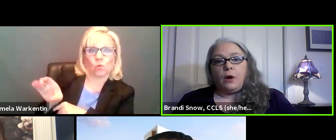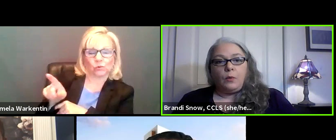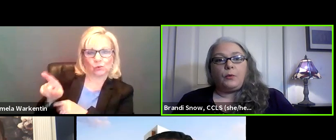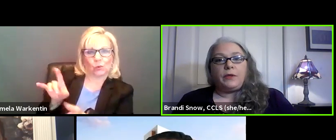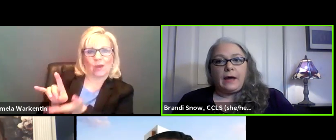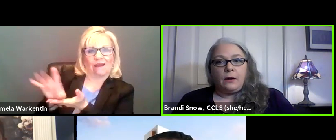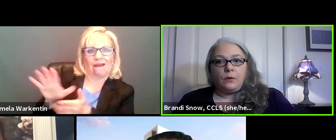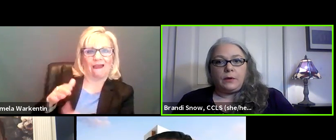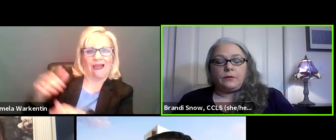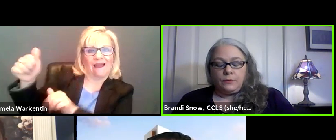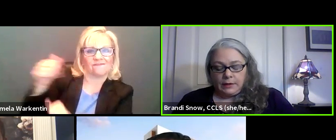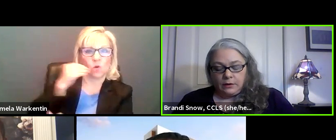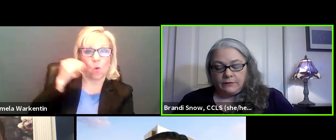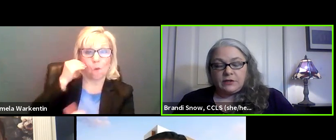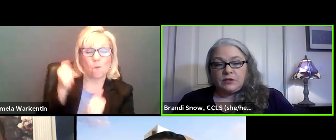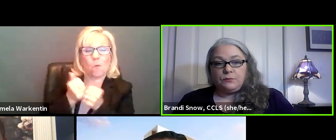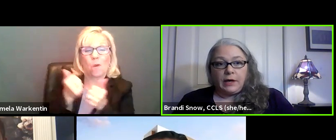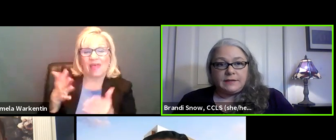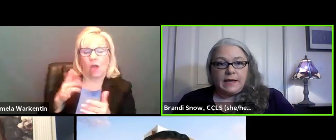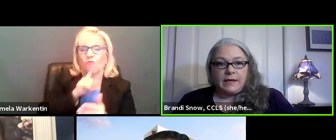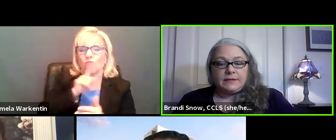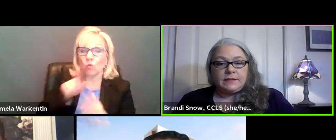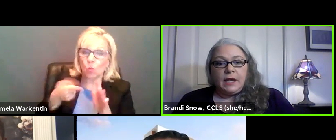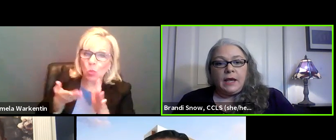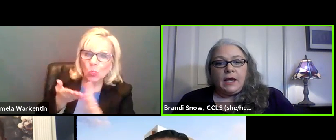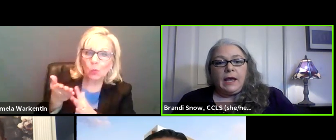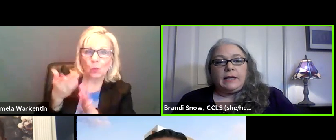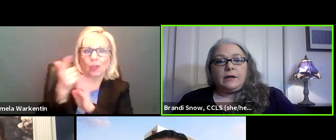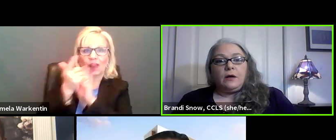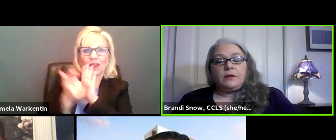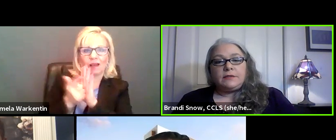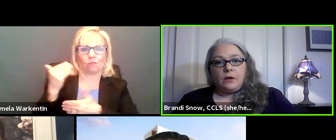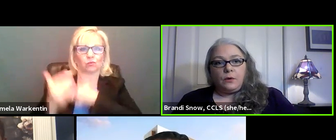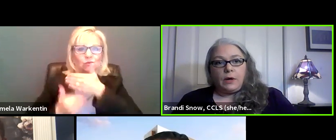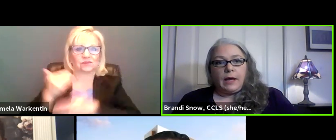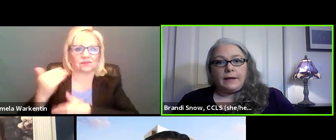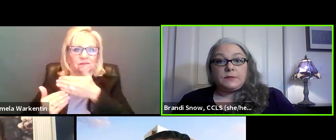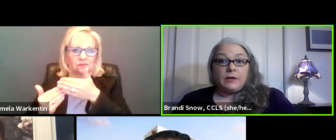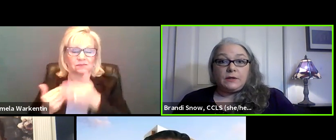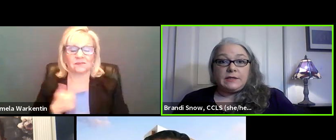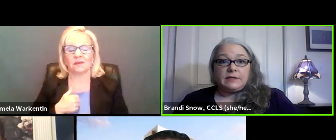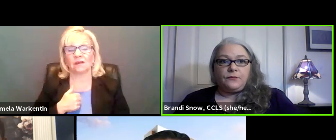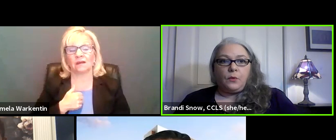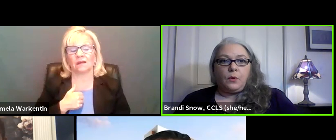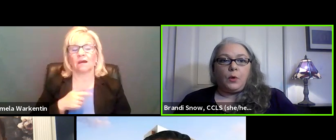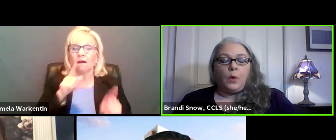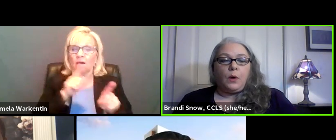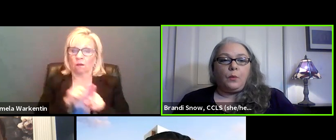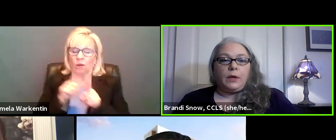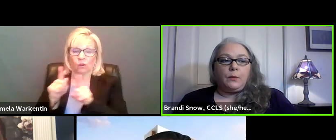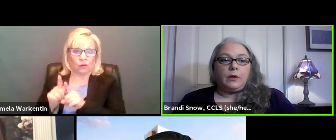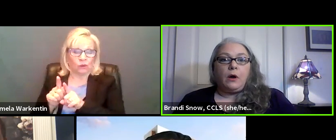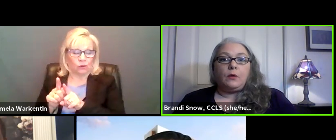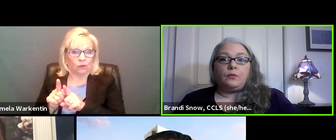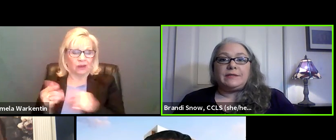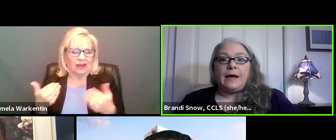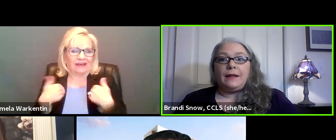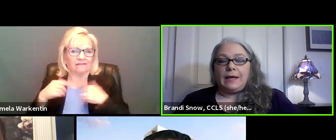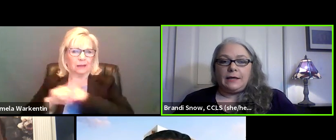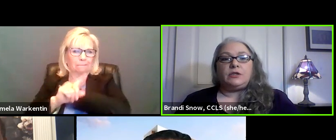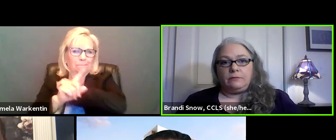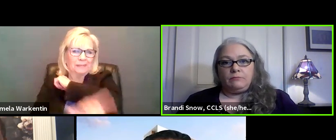of your home without going through the legal eviction process. And it also has penalties for what we would call